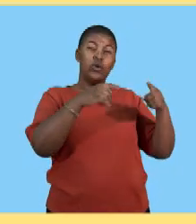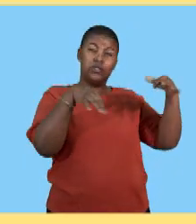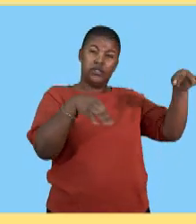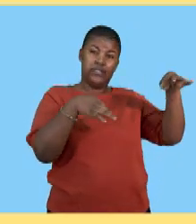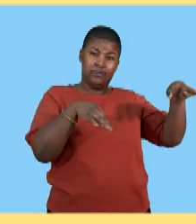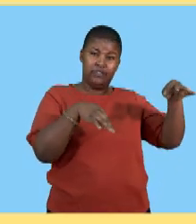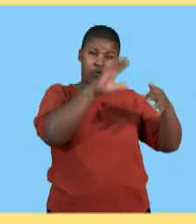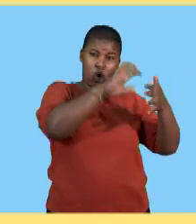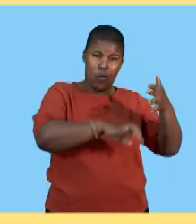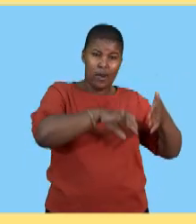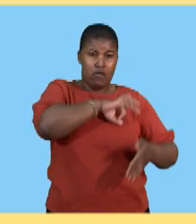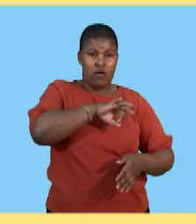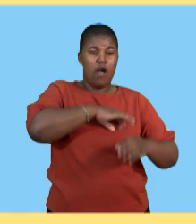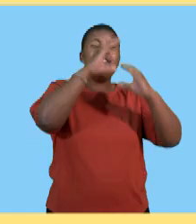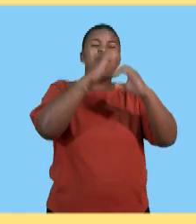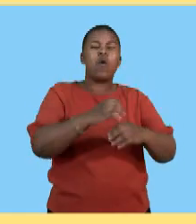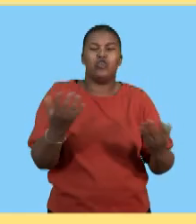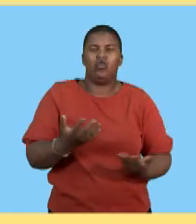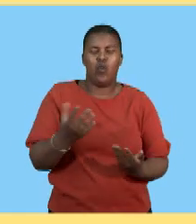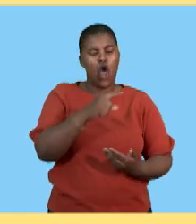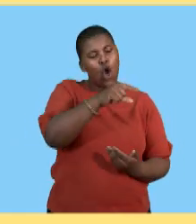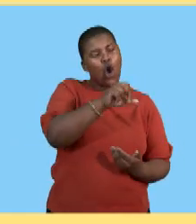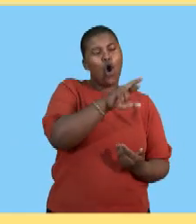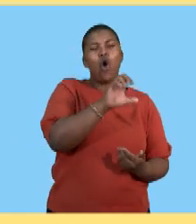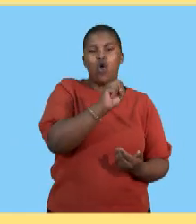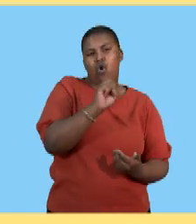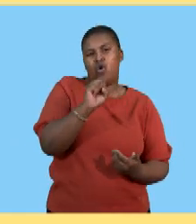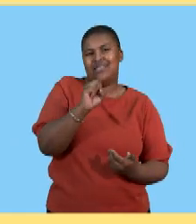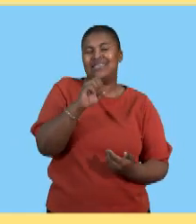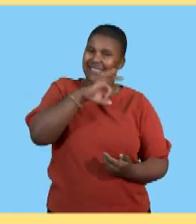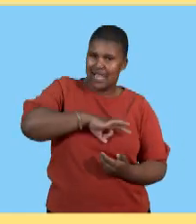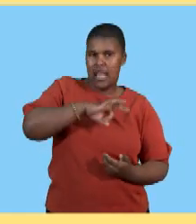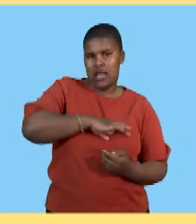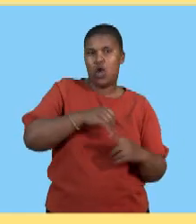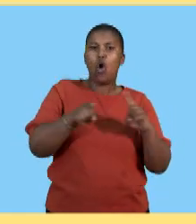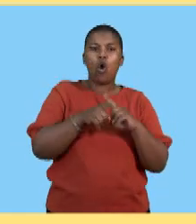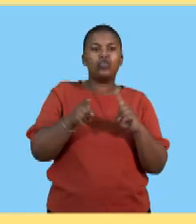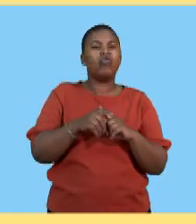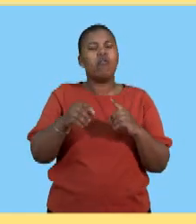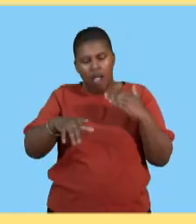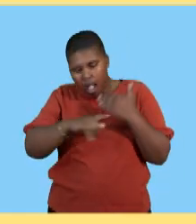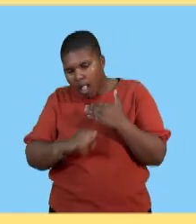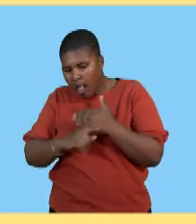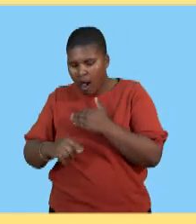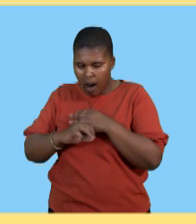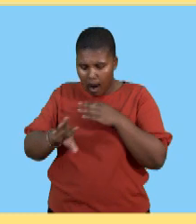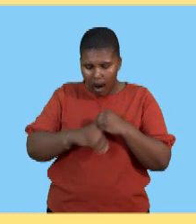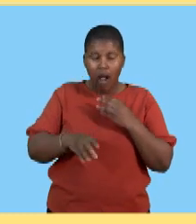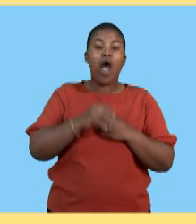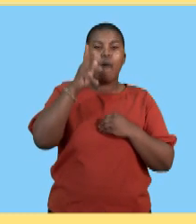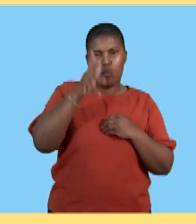we focus on the gross salary, and then contributions will also be recorded in the statement of comprehensive income.